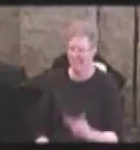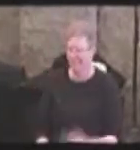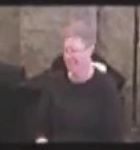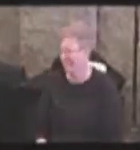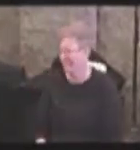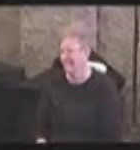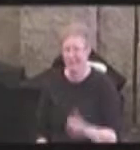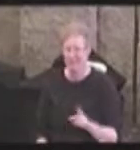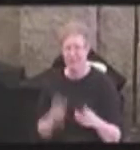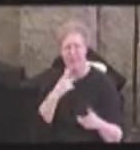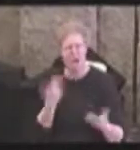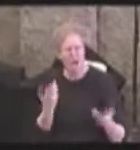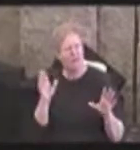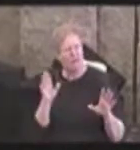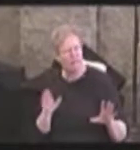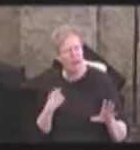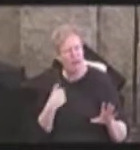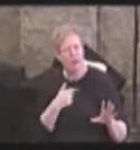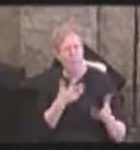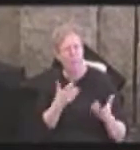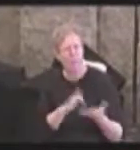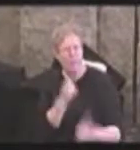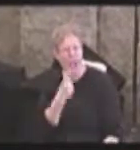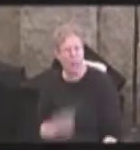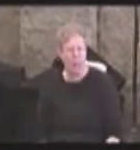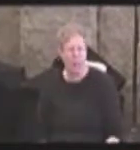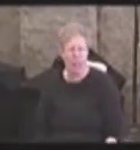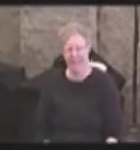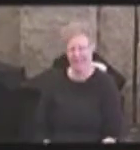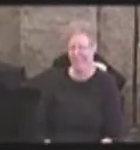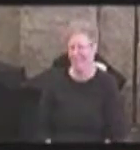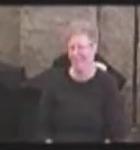And all the people talking to me said, well, that's great. We wanted the pill.